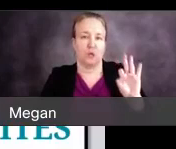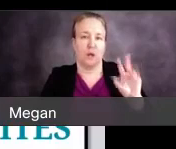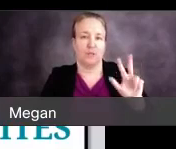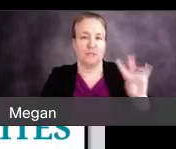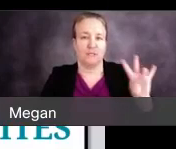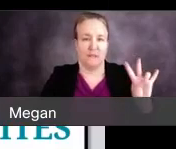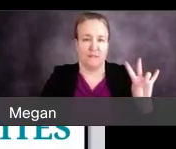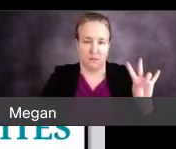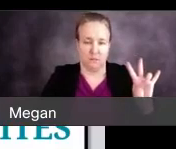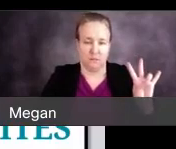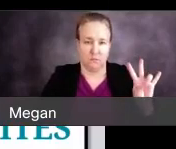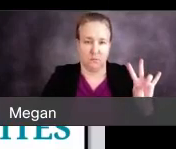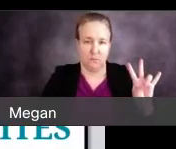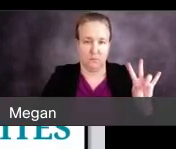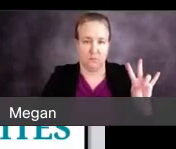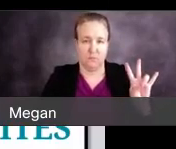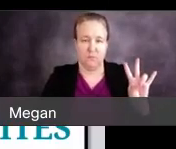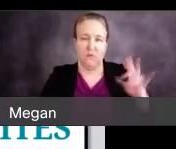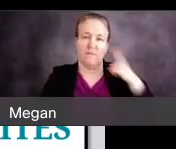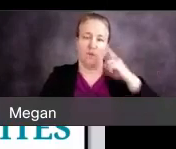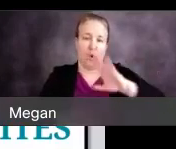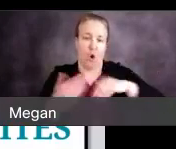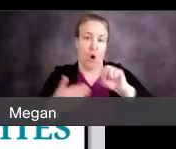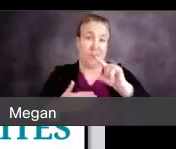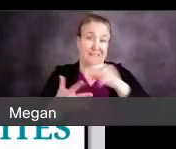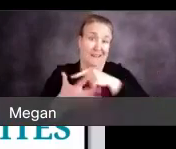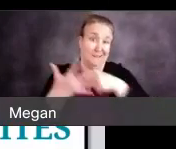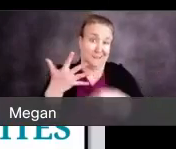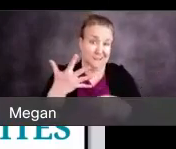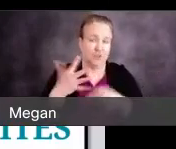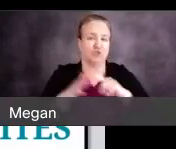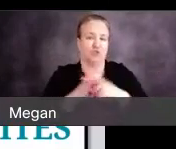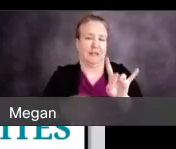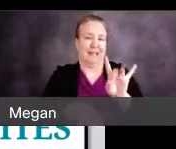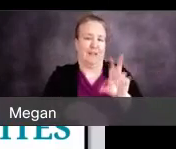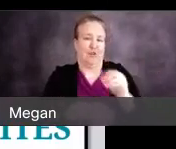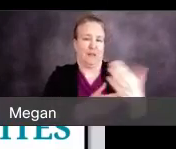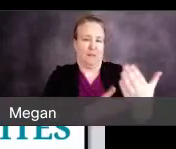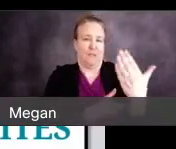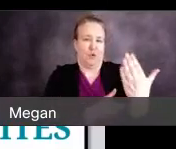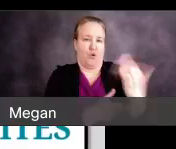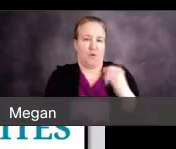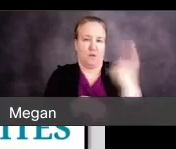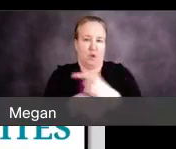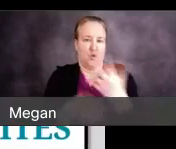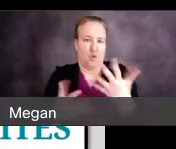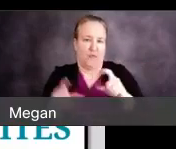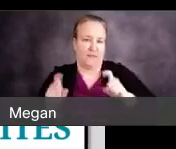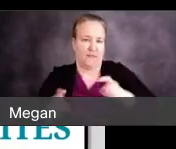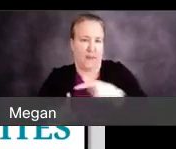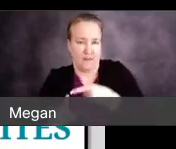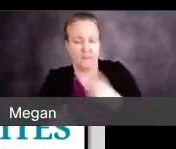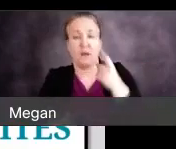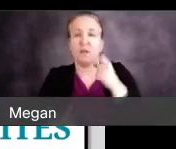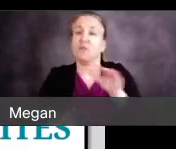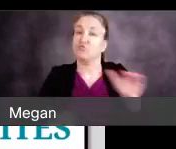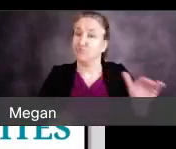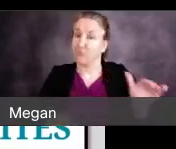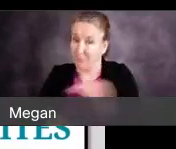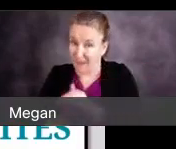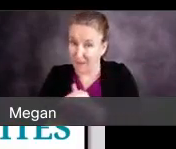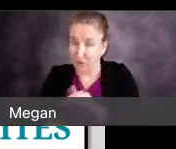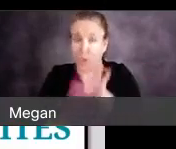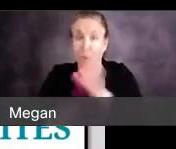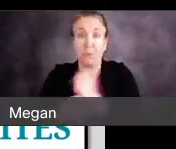610-970-2937 for all the sites starting at 8:30 a.m. on the day of testing. And again, just a reminder, you cannot